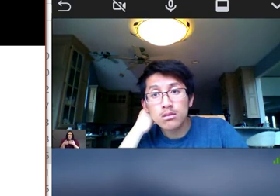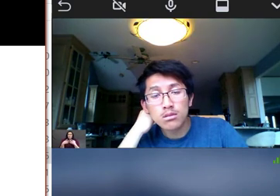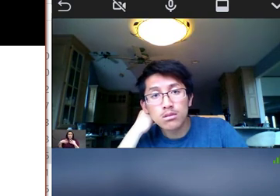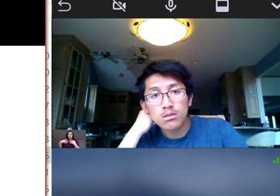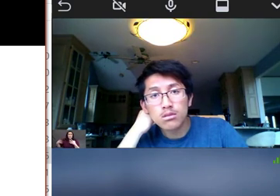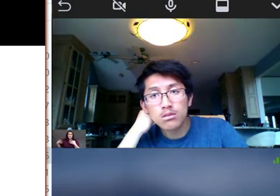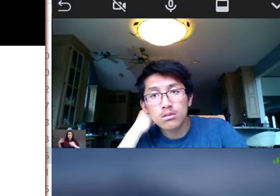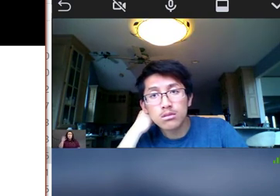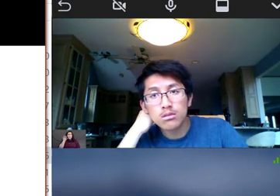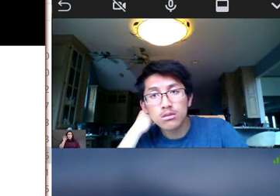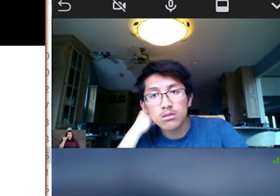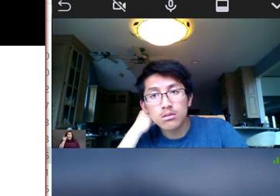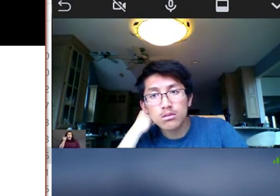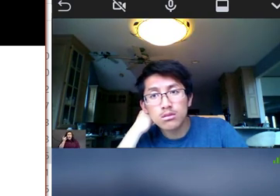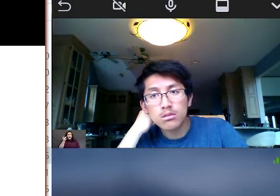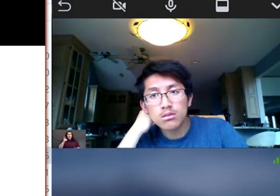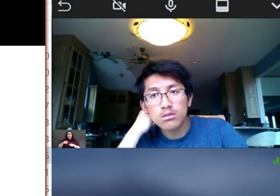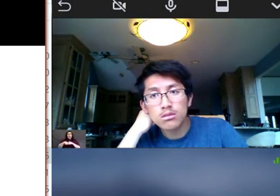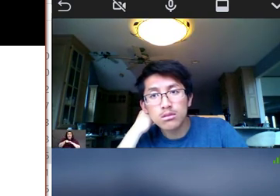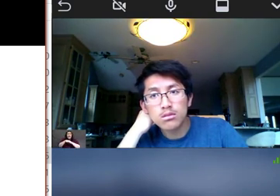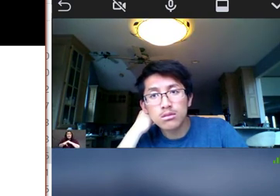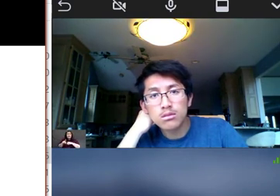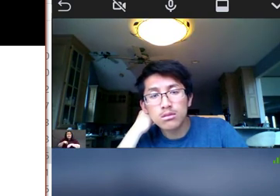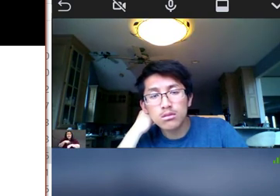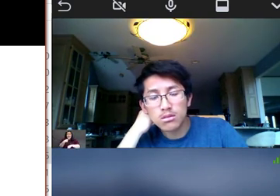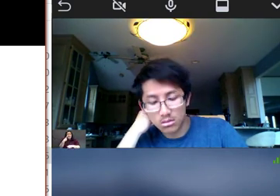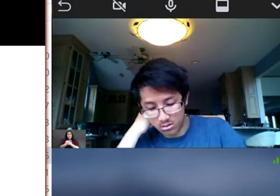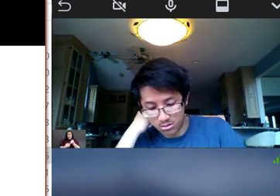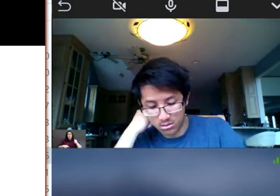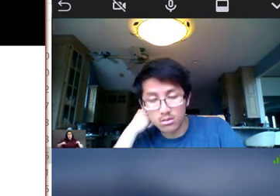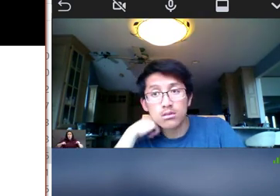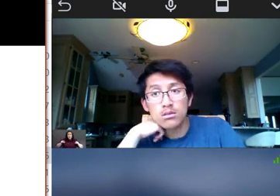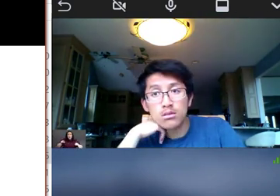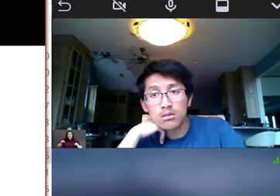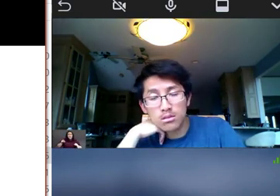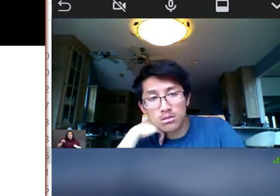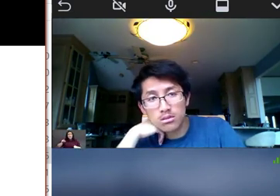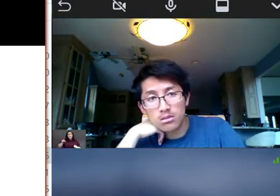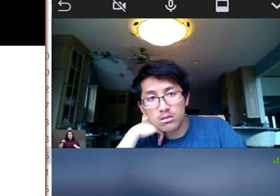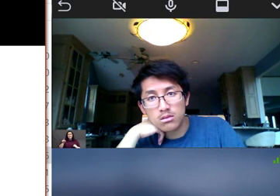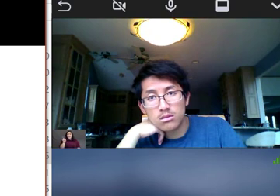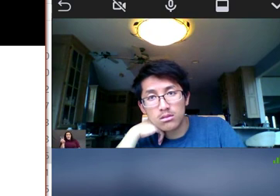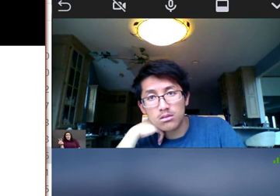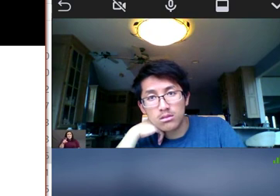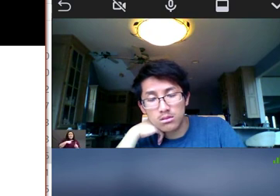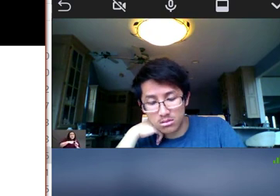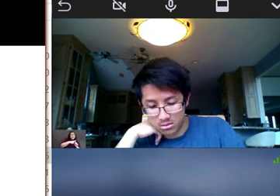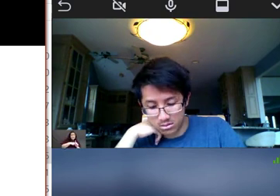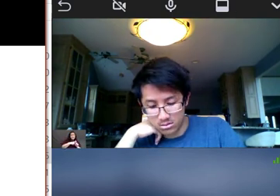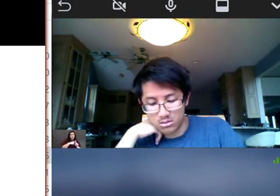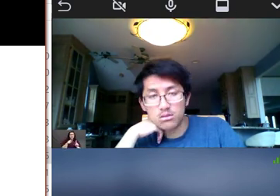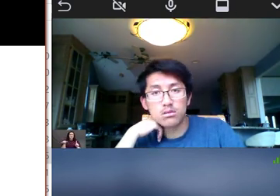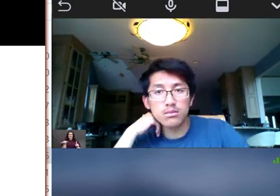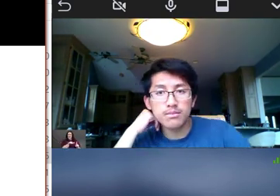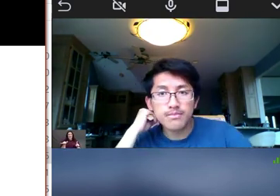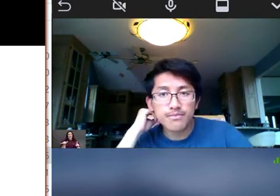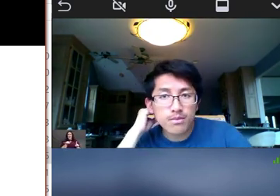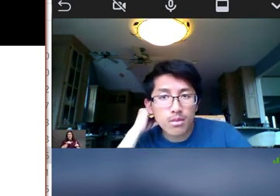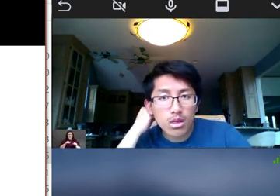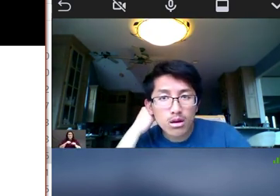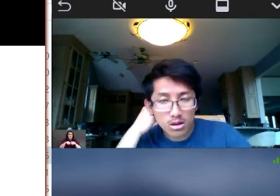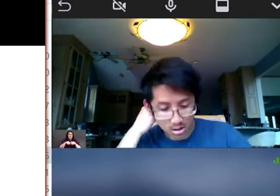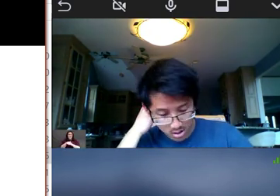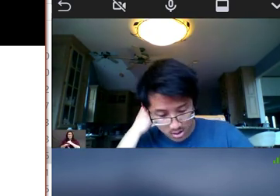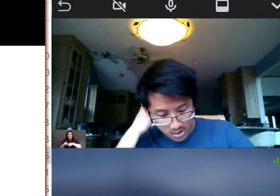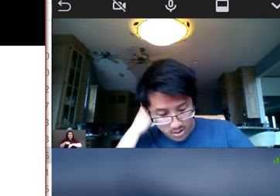the temperature are the same, and they happen at 10 diameters into the pipe. So in this case, we know the diameter